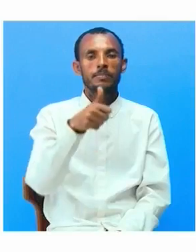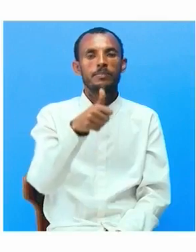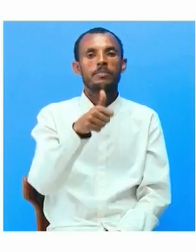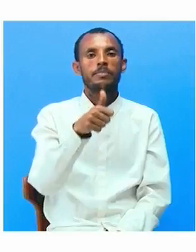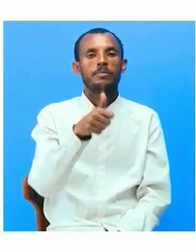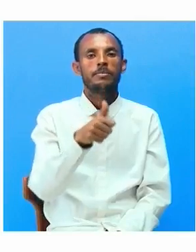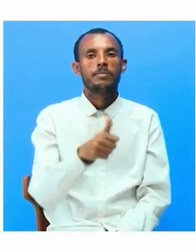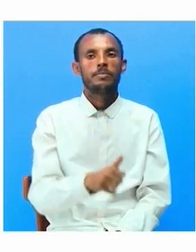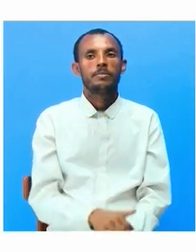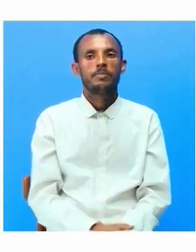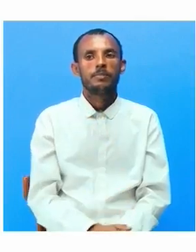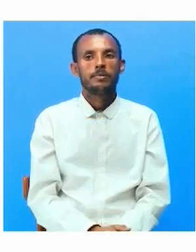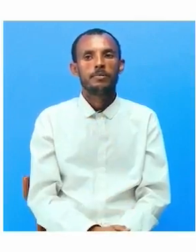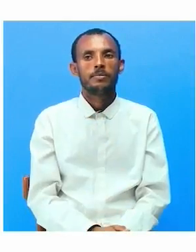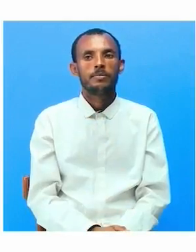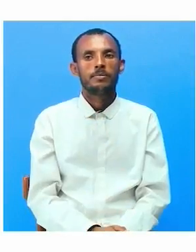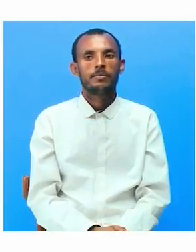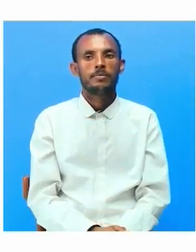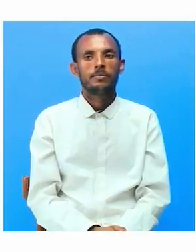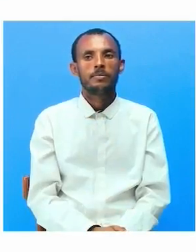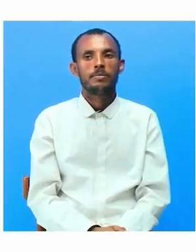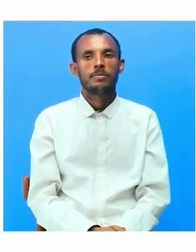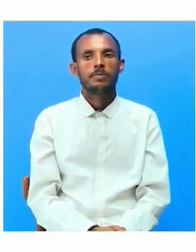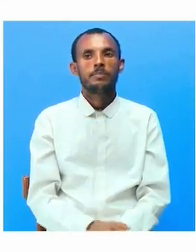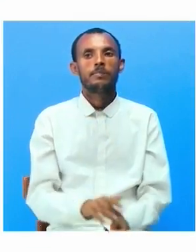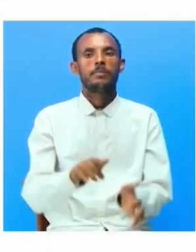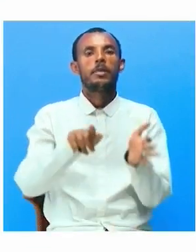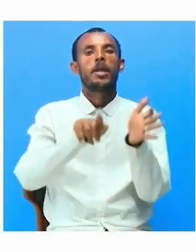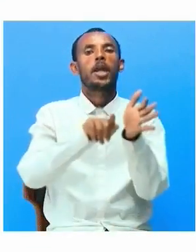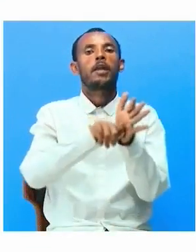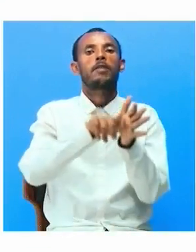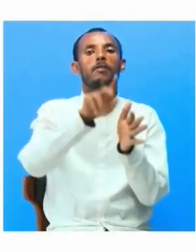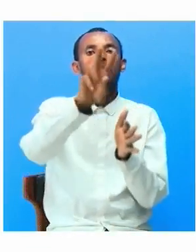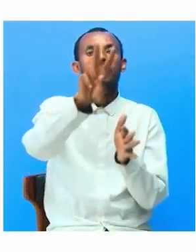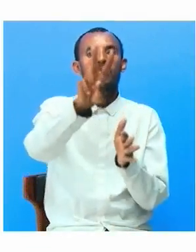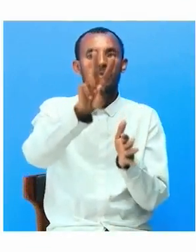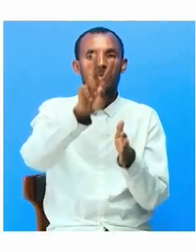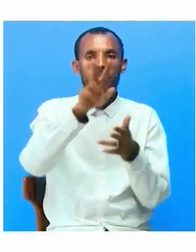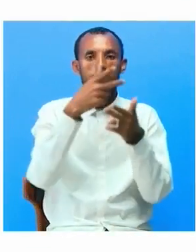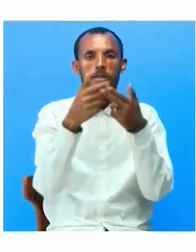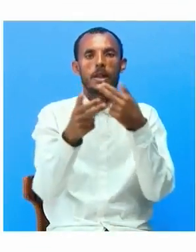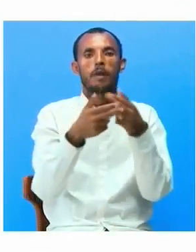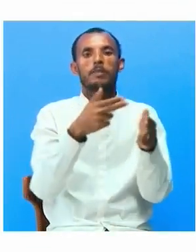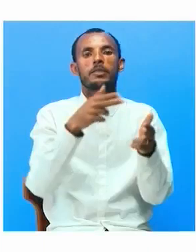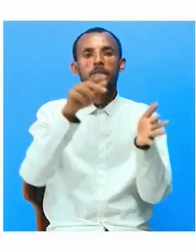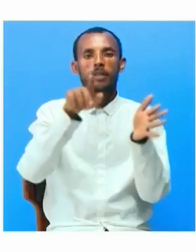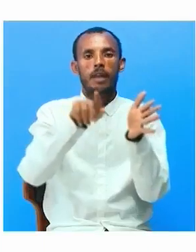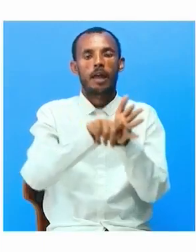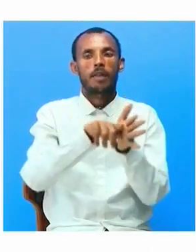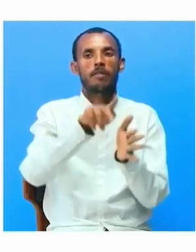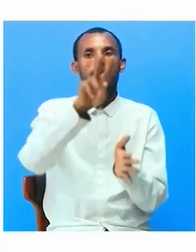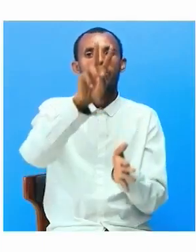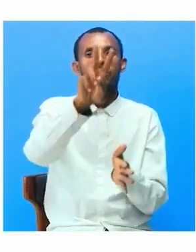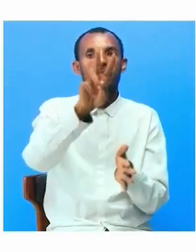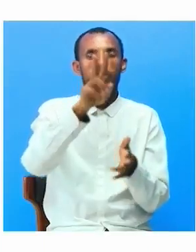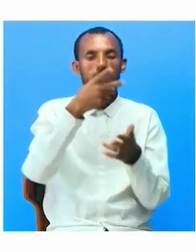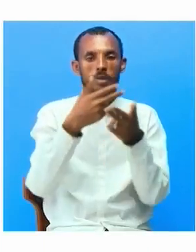A, take this one, negative 2 times negative 2